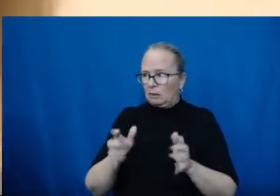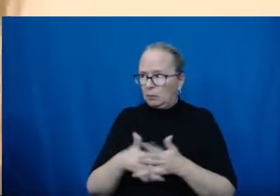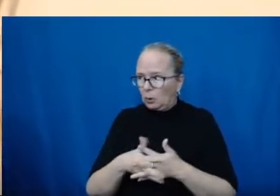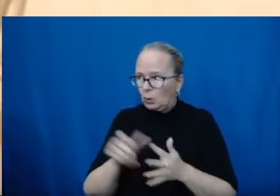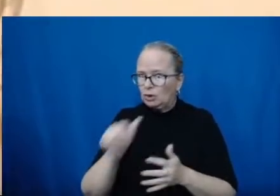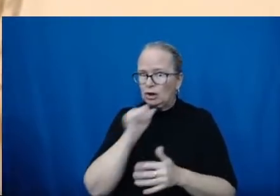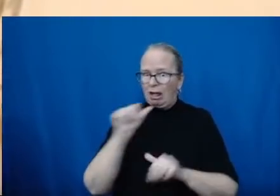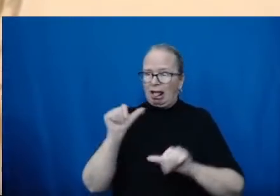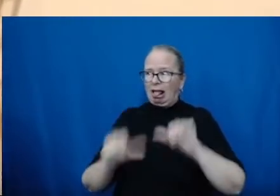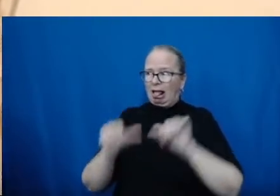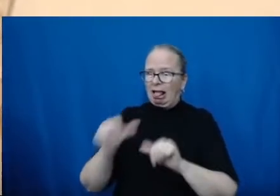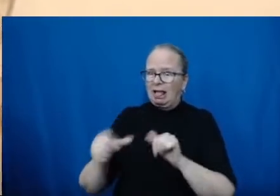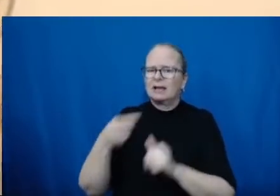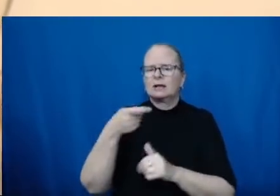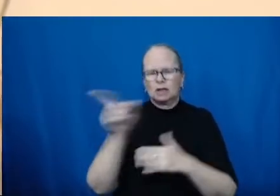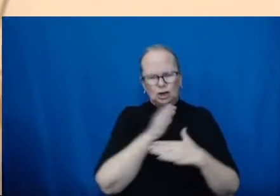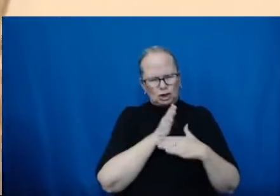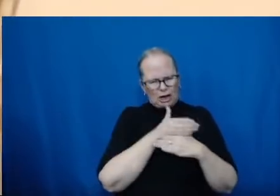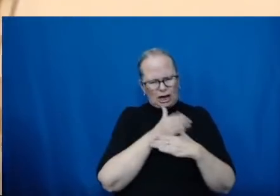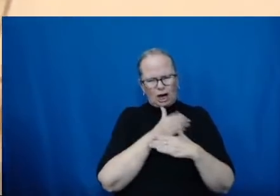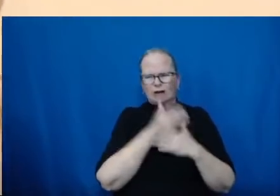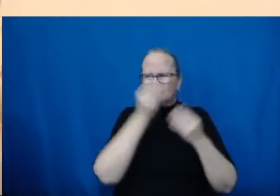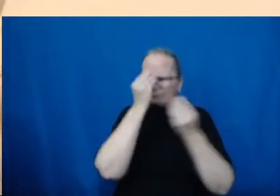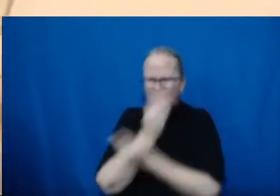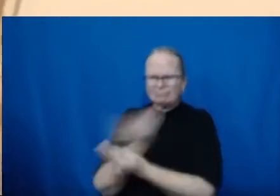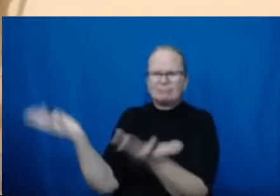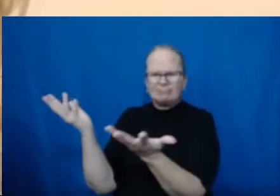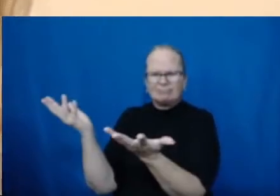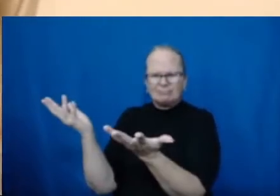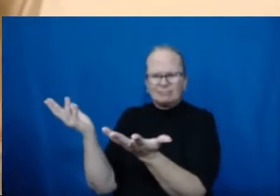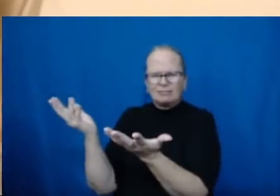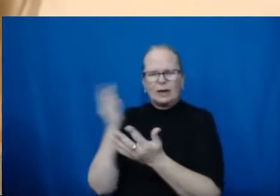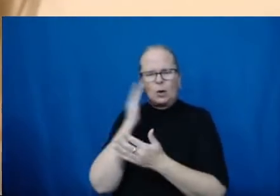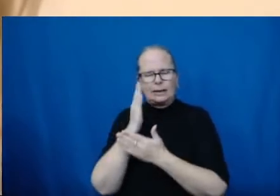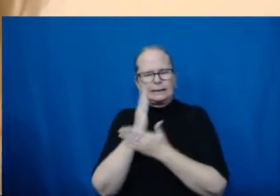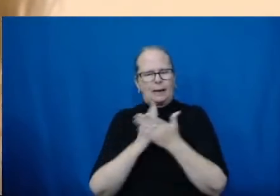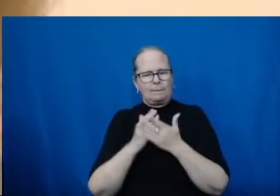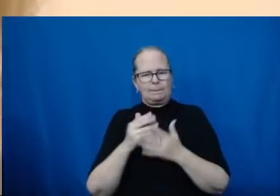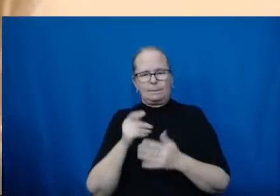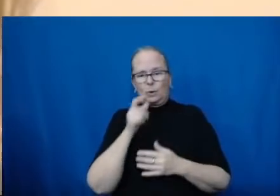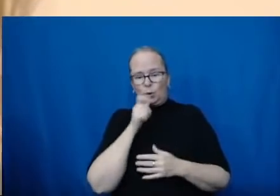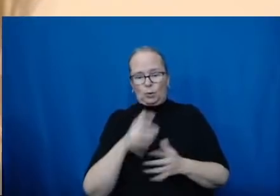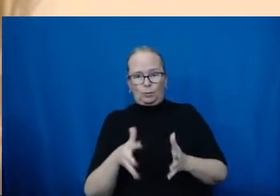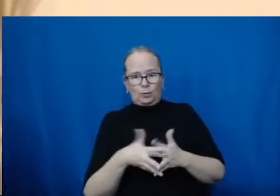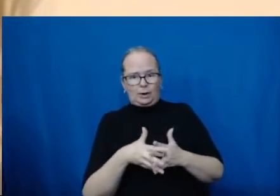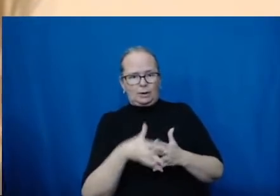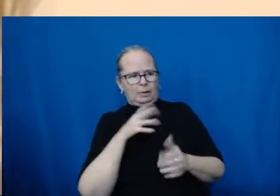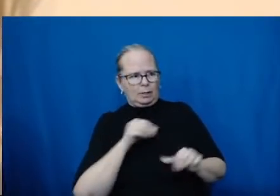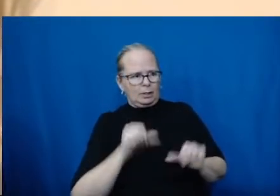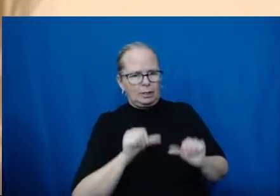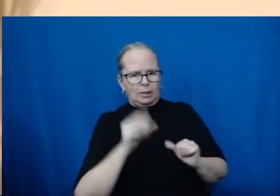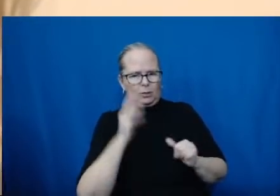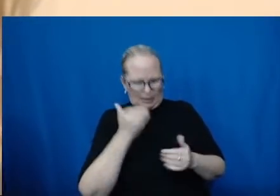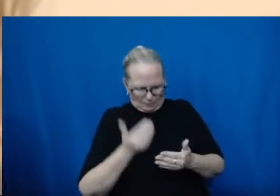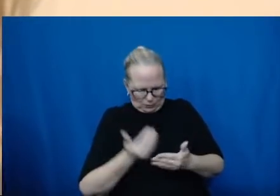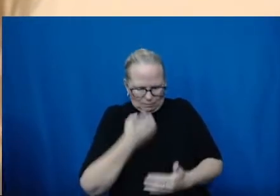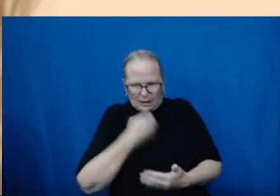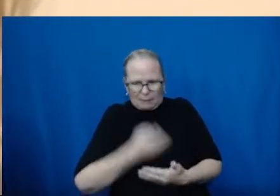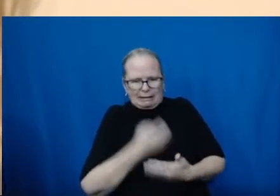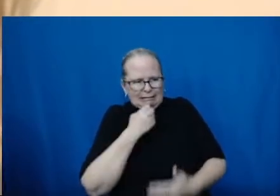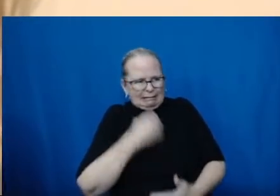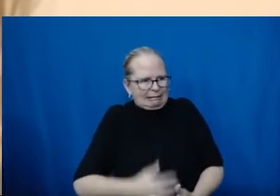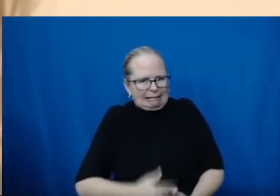coming together as a community of new parents and, pregnant people to support other people through this